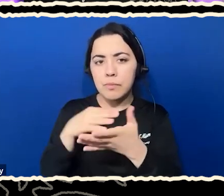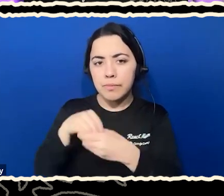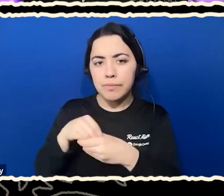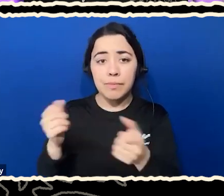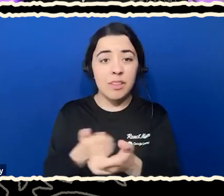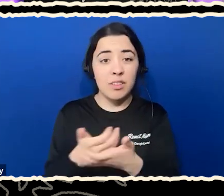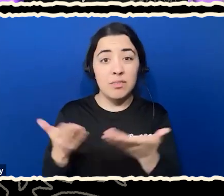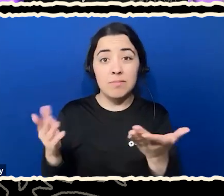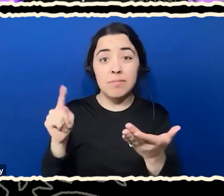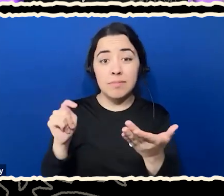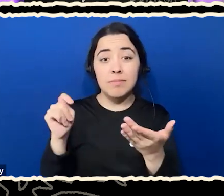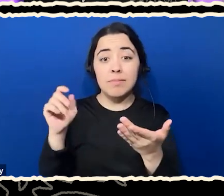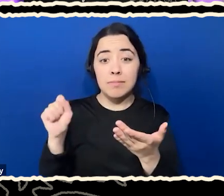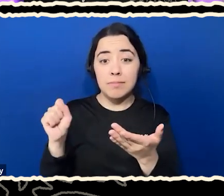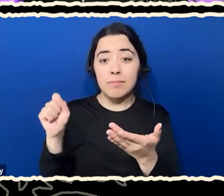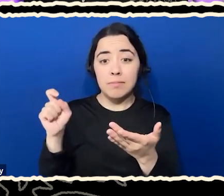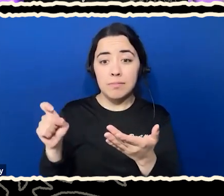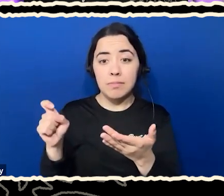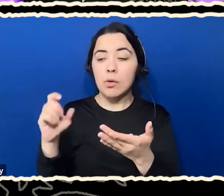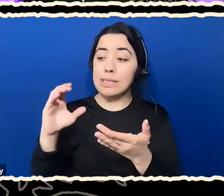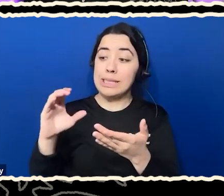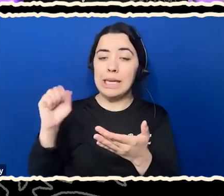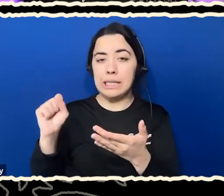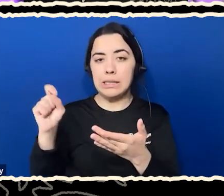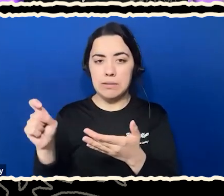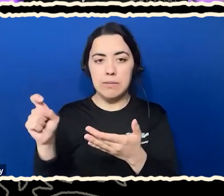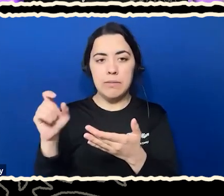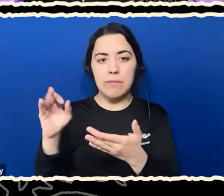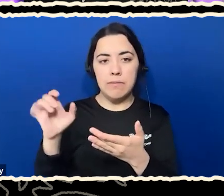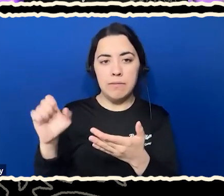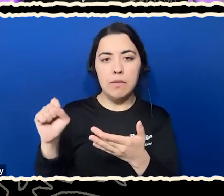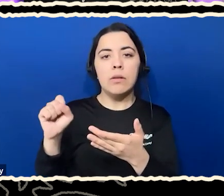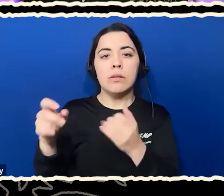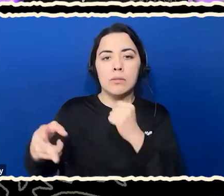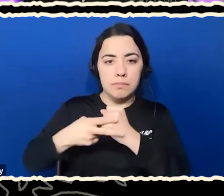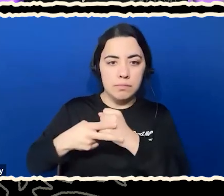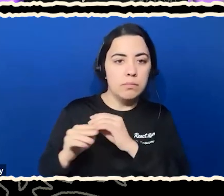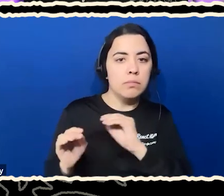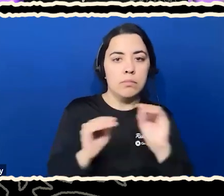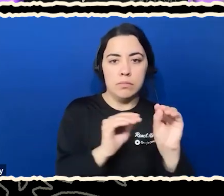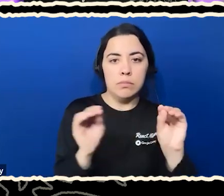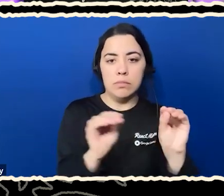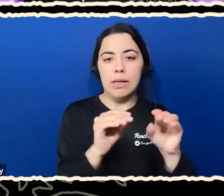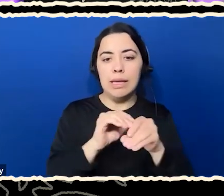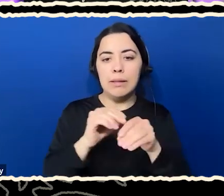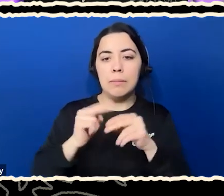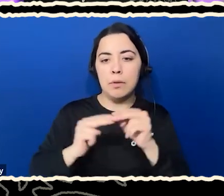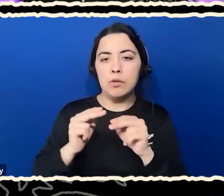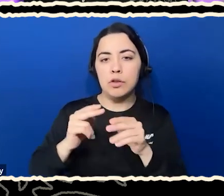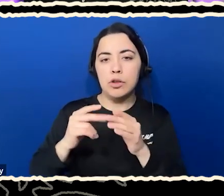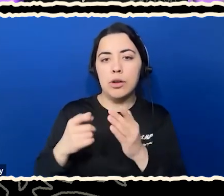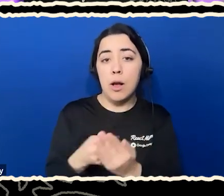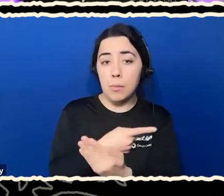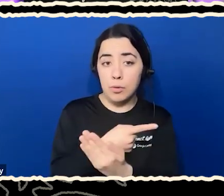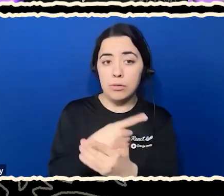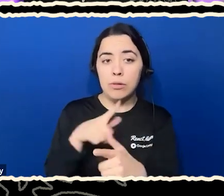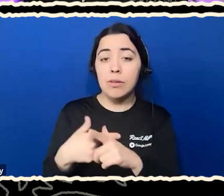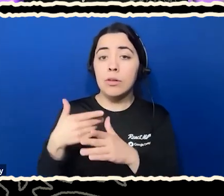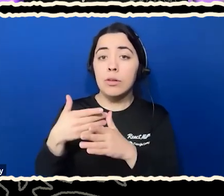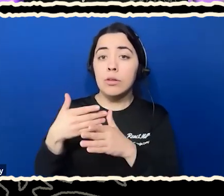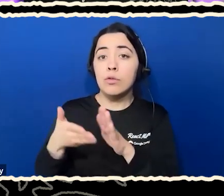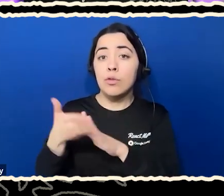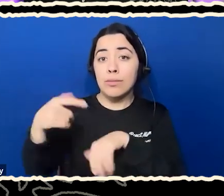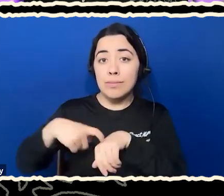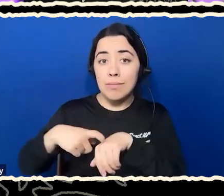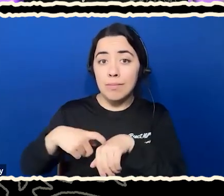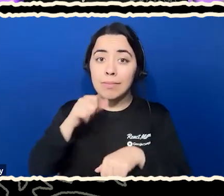of these TSX files, compile them into browser bundles, and store them in the build output. Then at runtime,